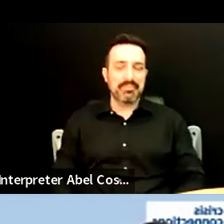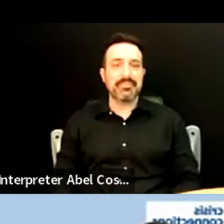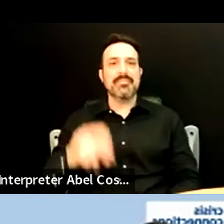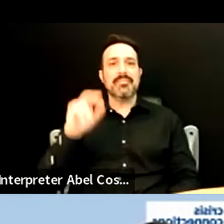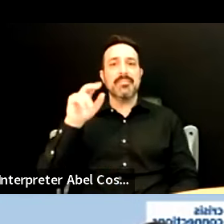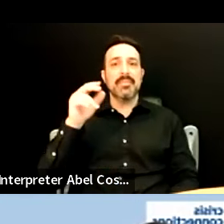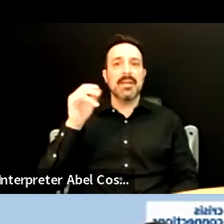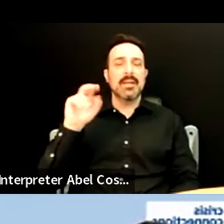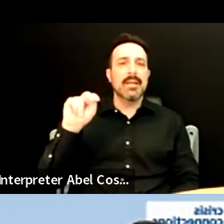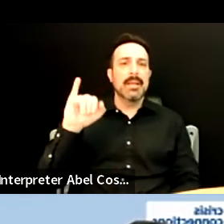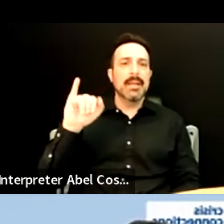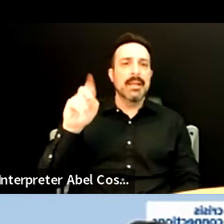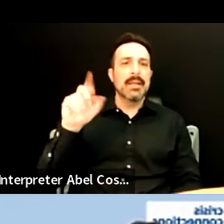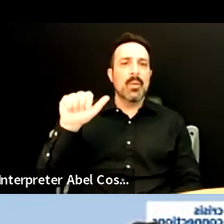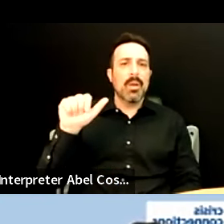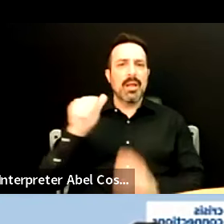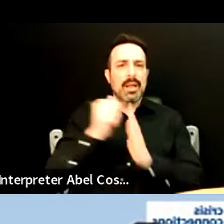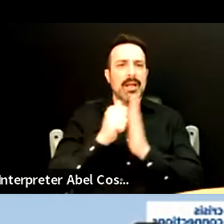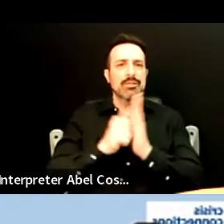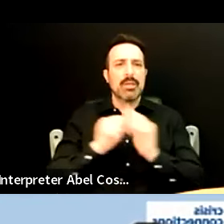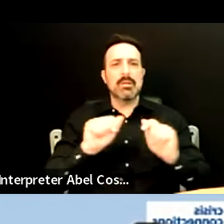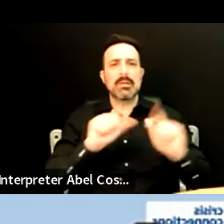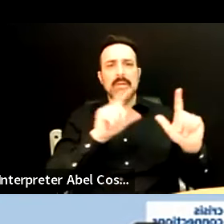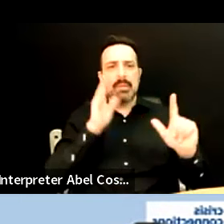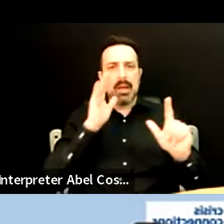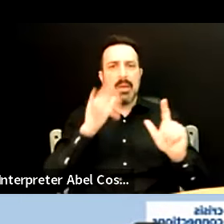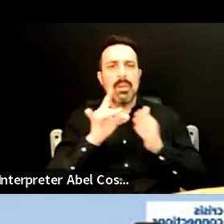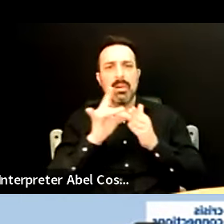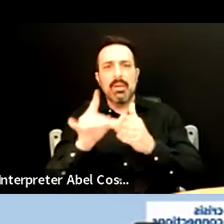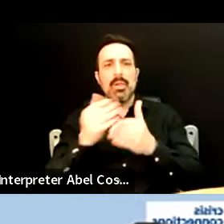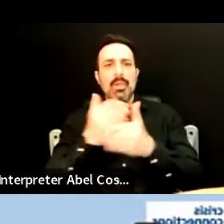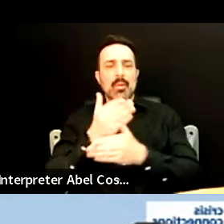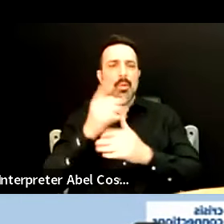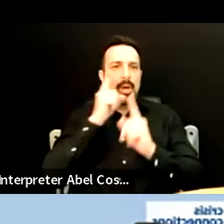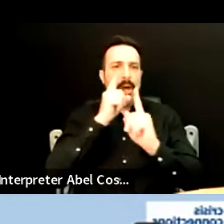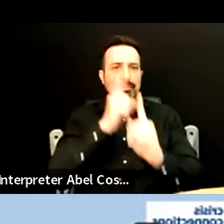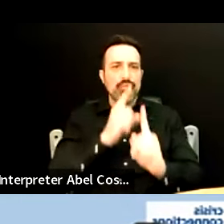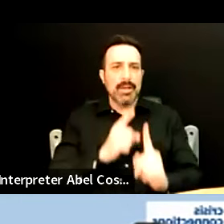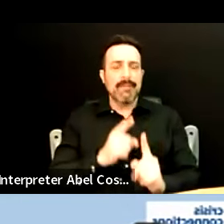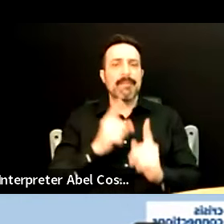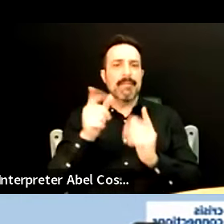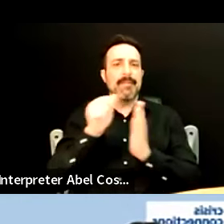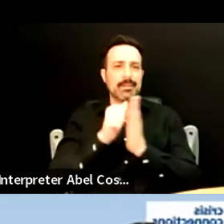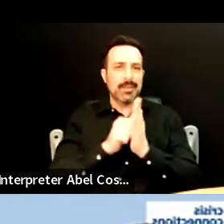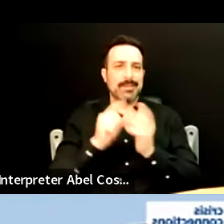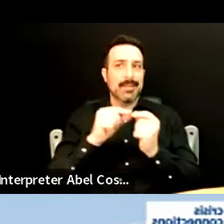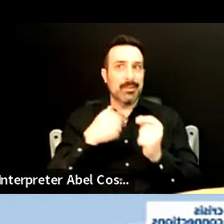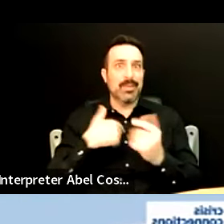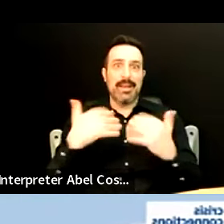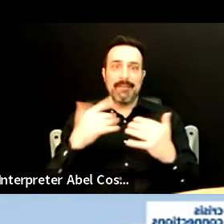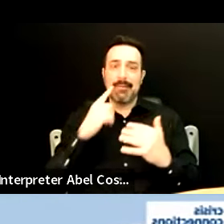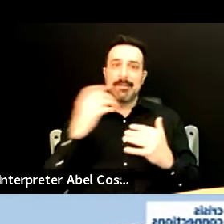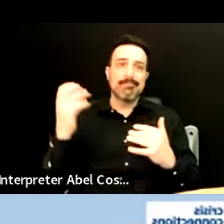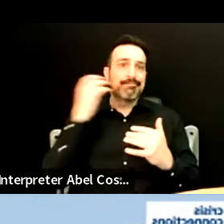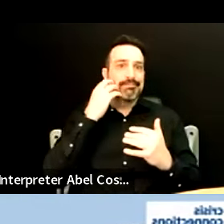Nicola, if you could put the agenda back up, I will walk folks through our objectives and agenda today. As Carrie said, we do have a pretty